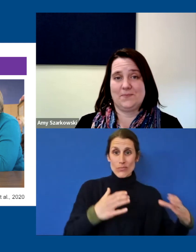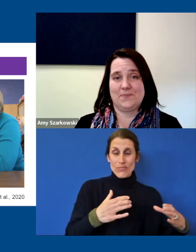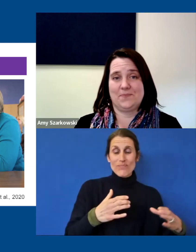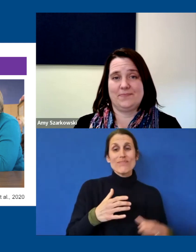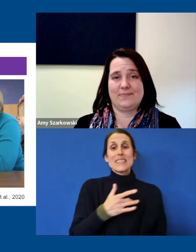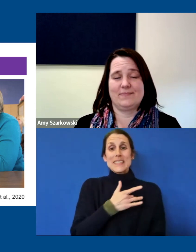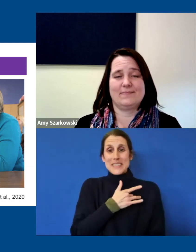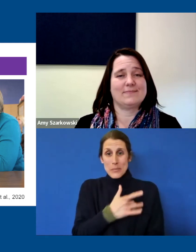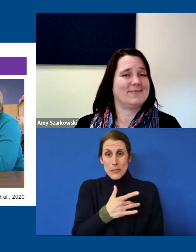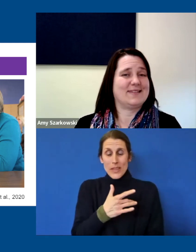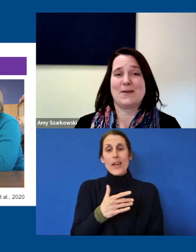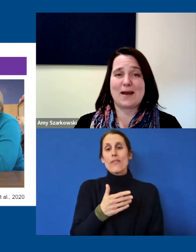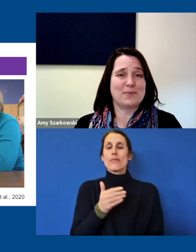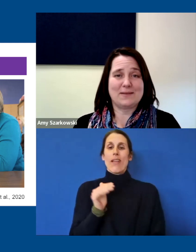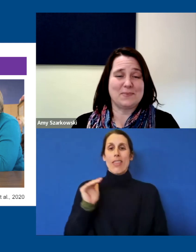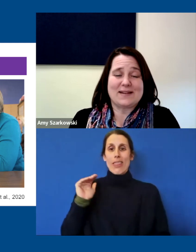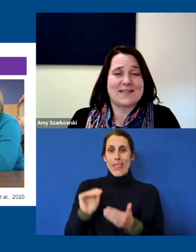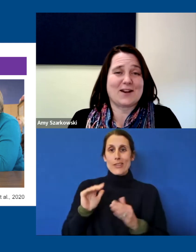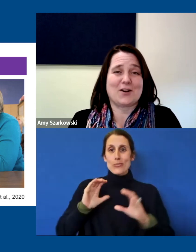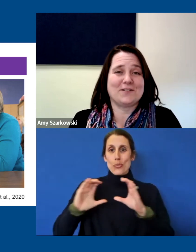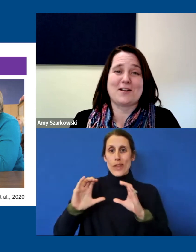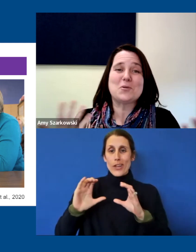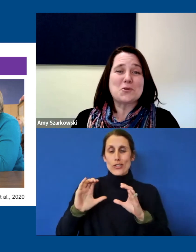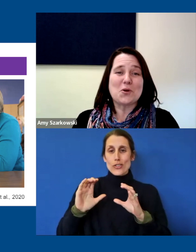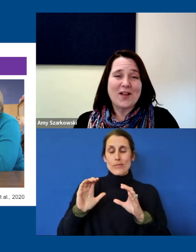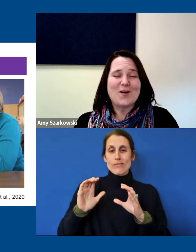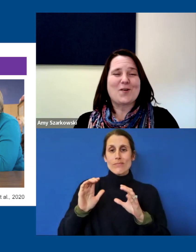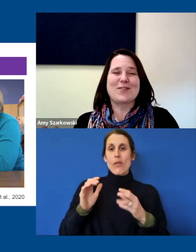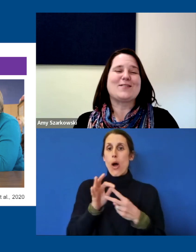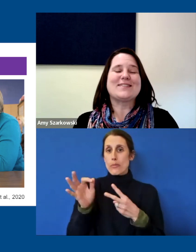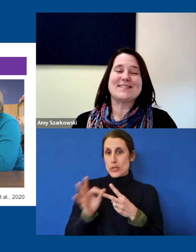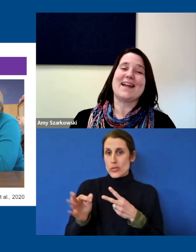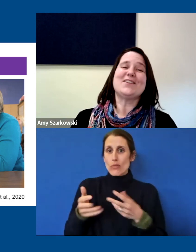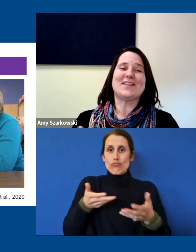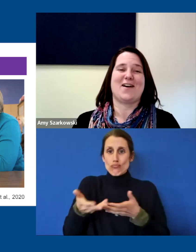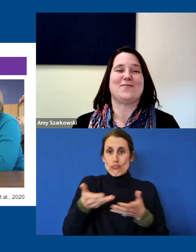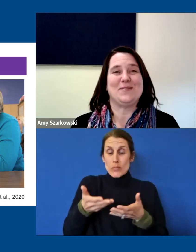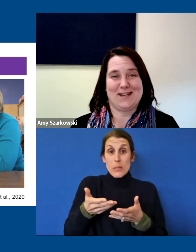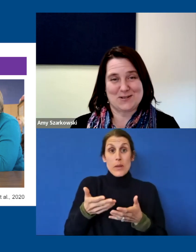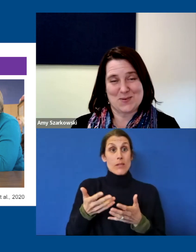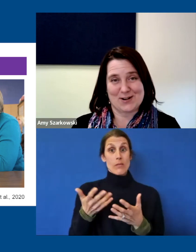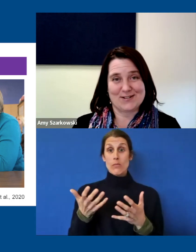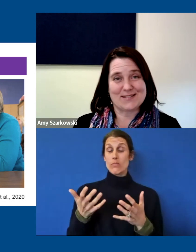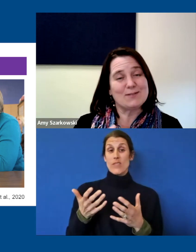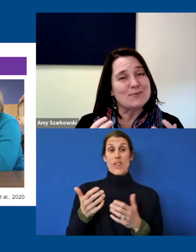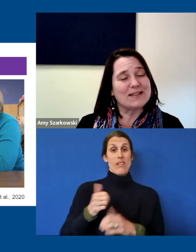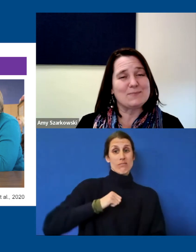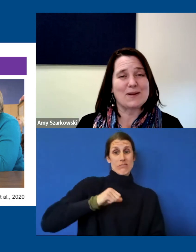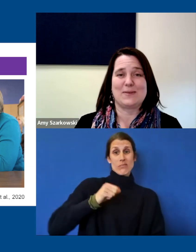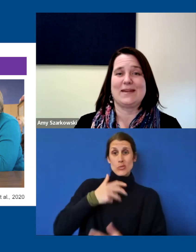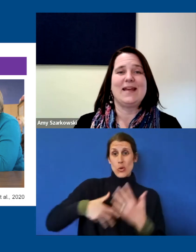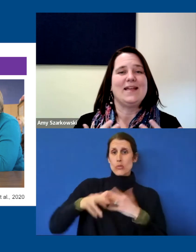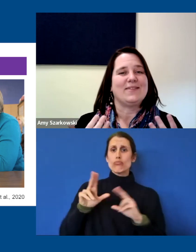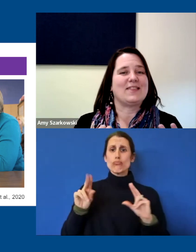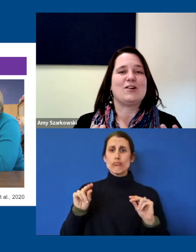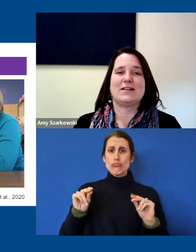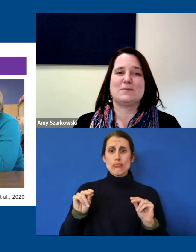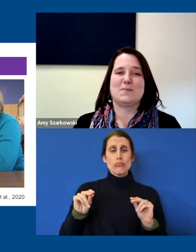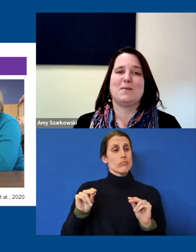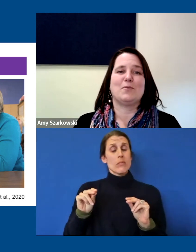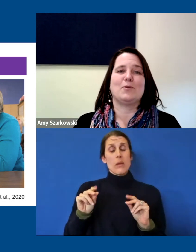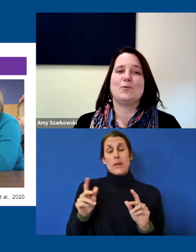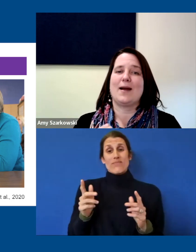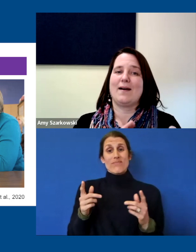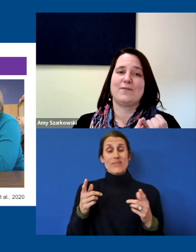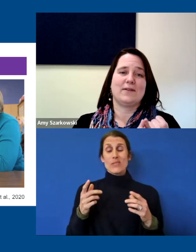partners. This may not be because they are not social or they don't desire to have communication partners. It really might be that there are not as